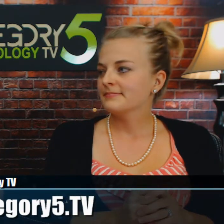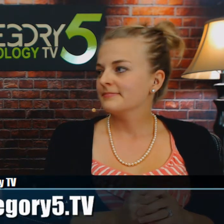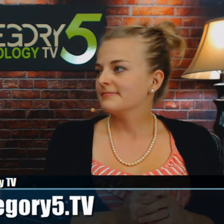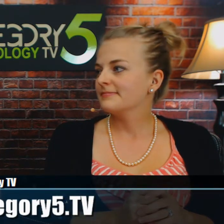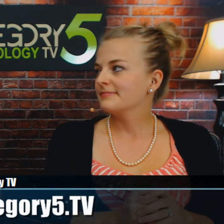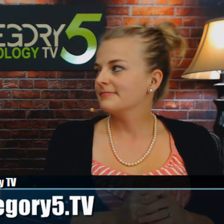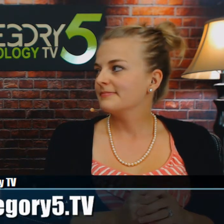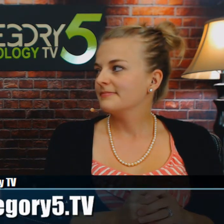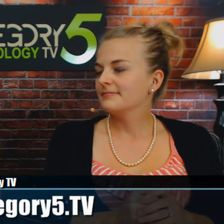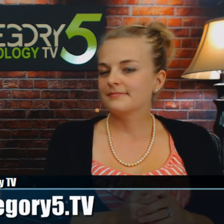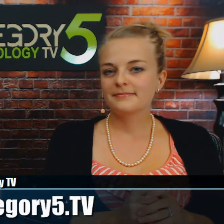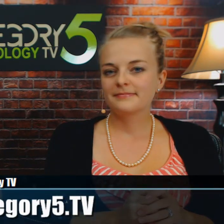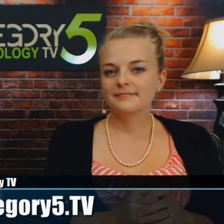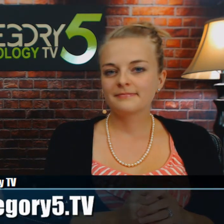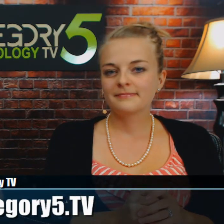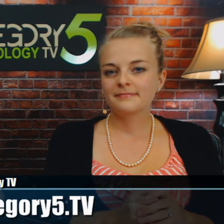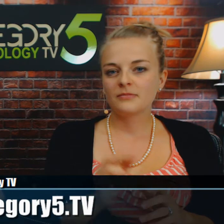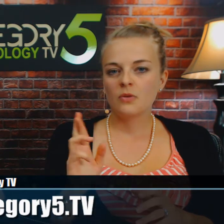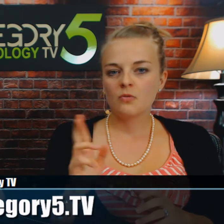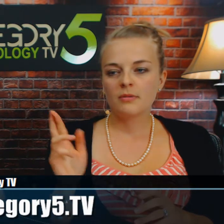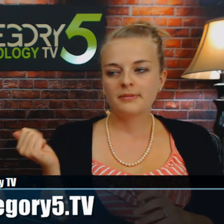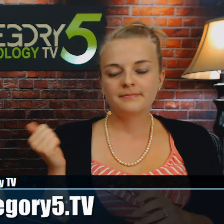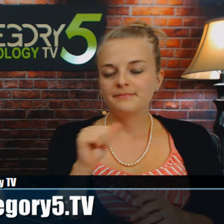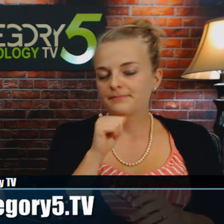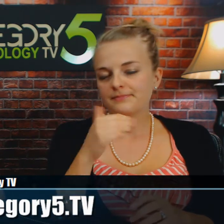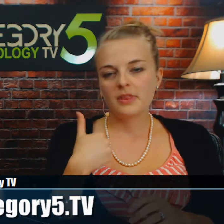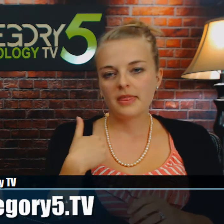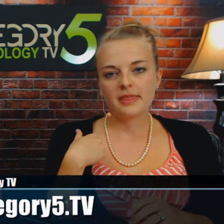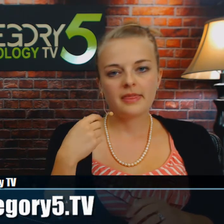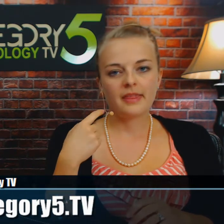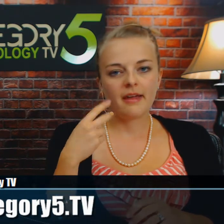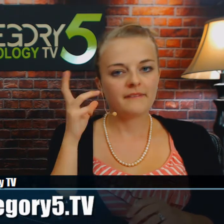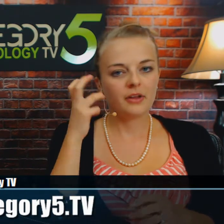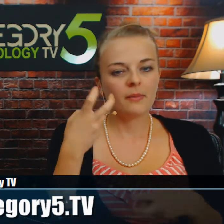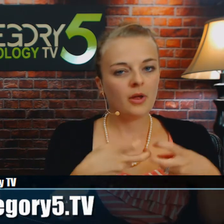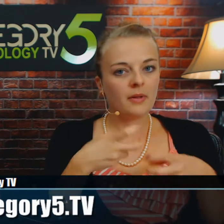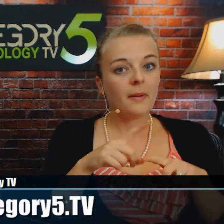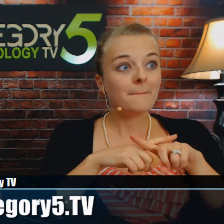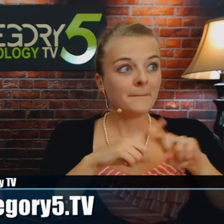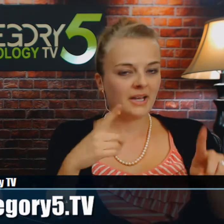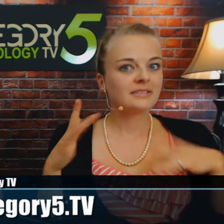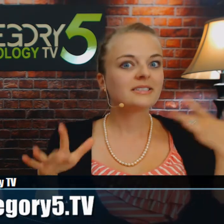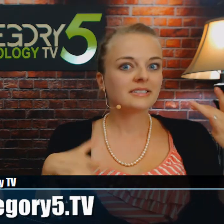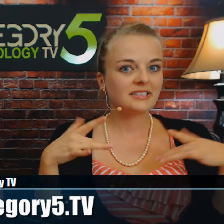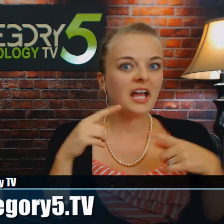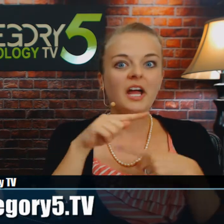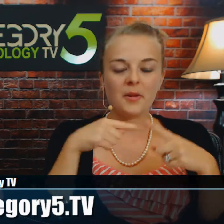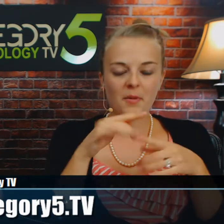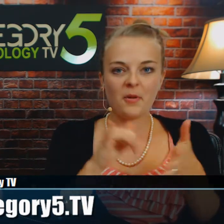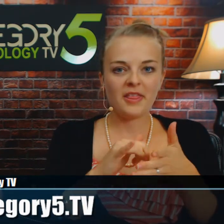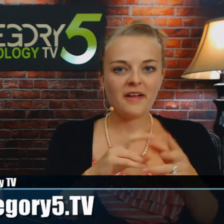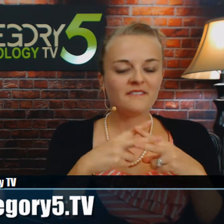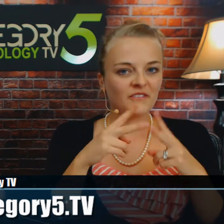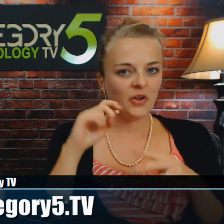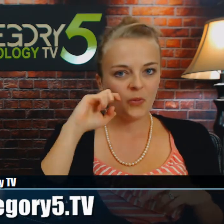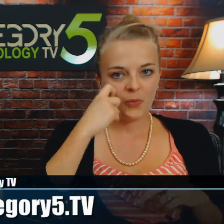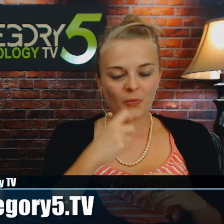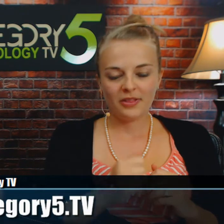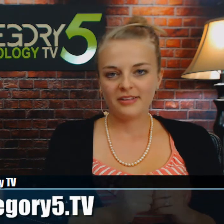I don't have hearing problems, Frank, but I'm excited about these kinds of technologies, and certainly Beltone First specifically,